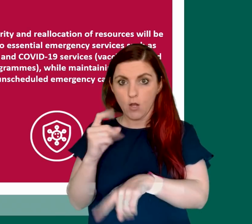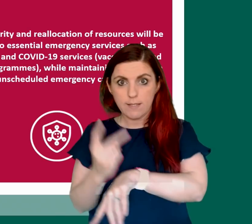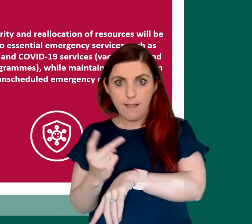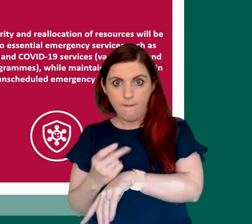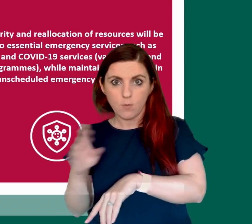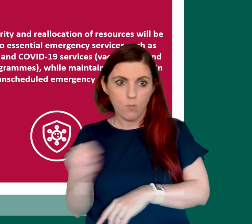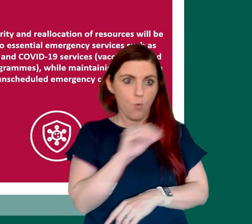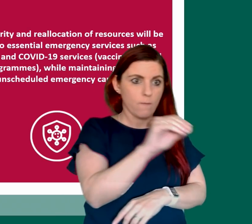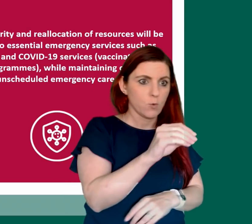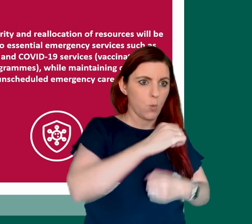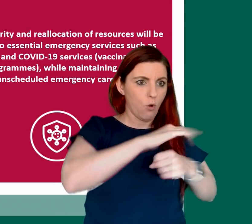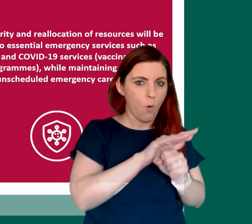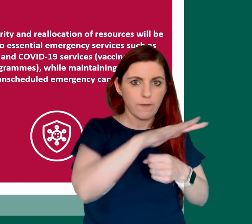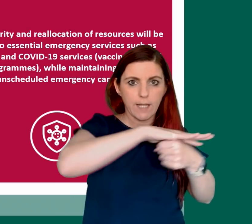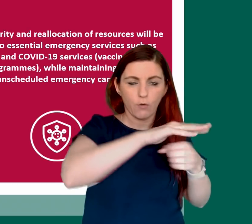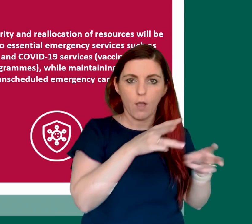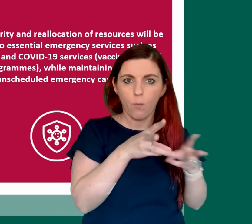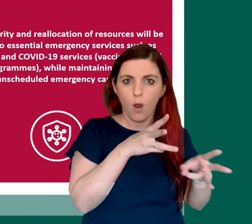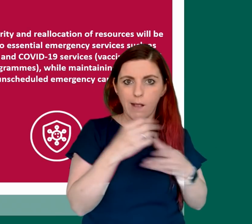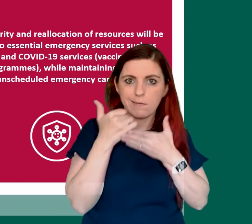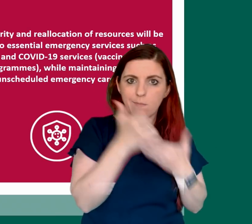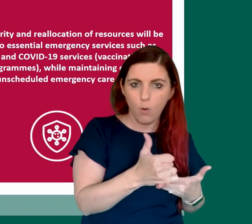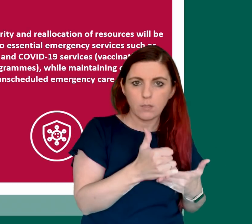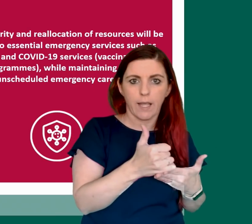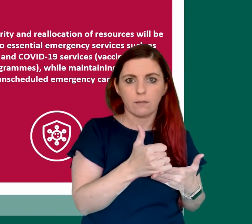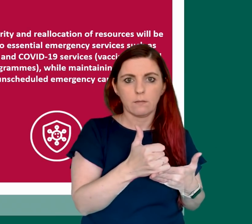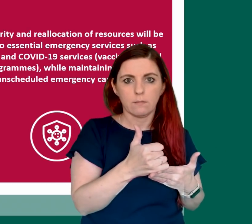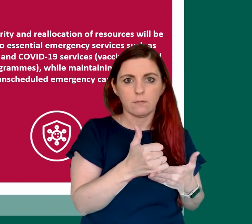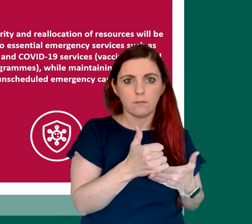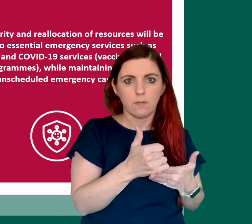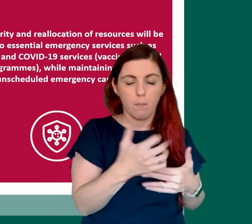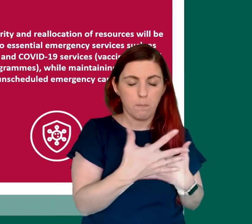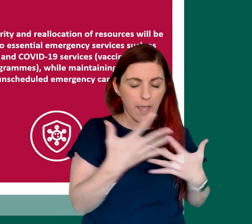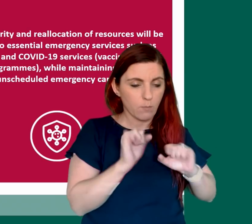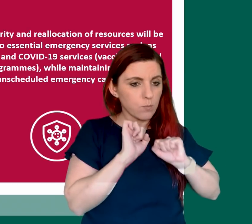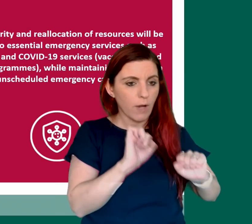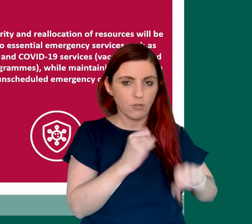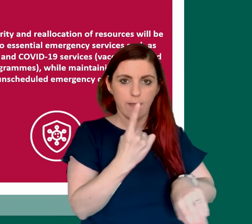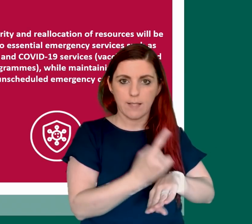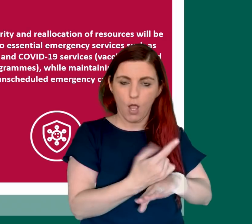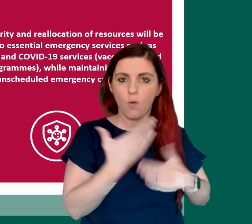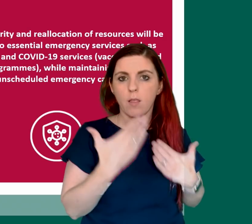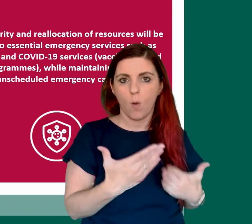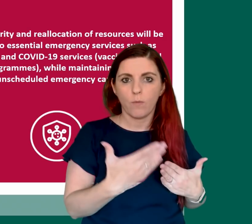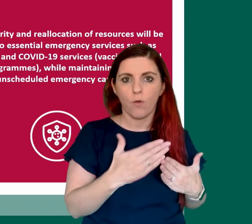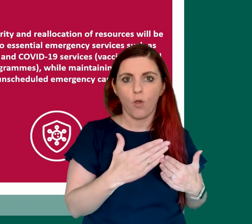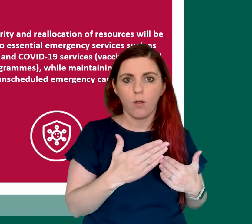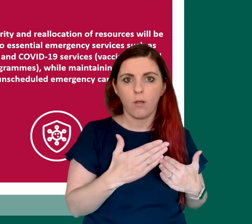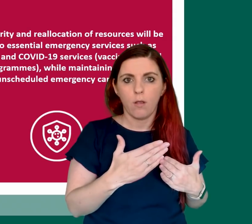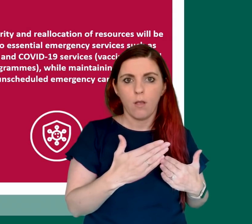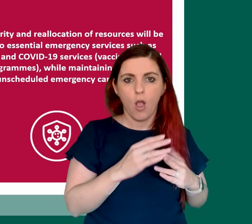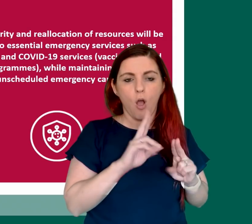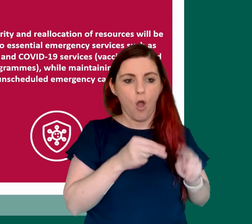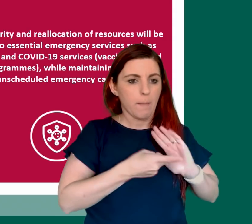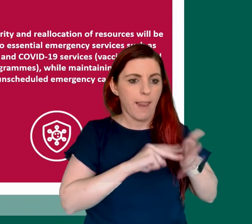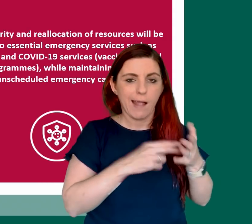the COVID areas and supporting that very significant pressure that's there in terms of our unscheduled care, COVID,